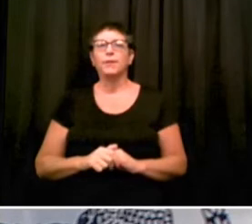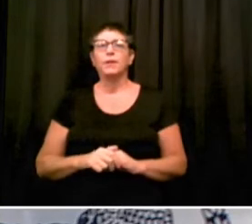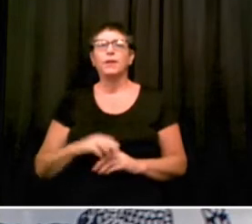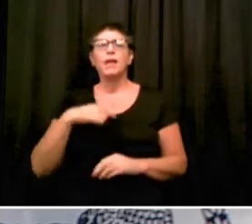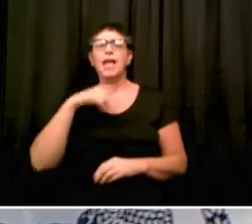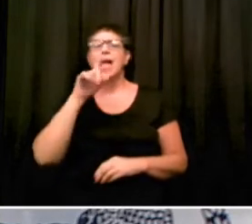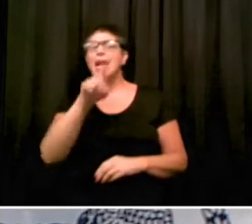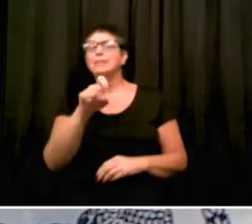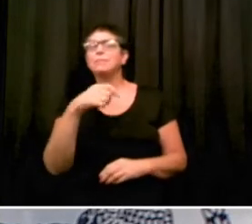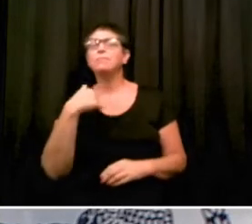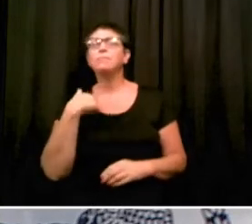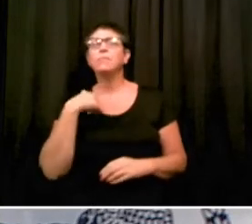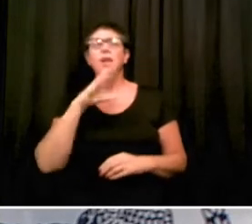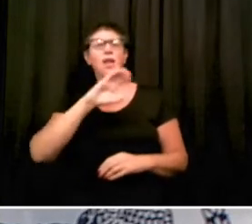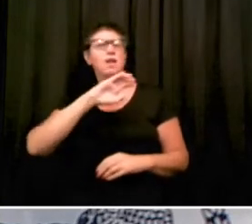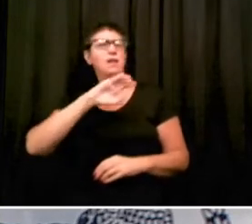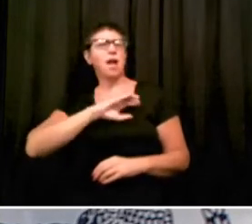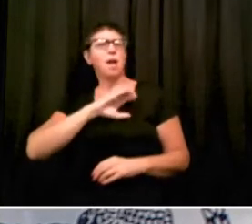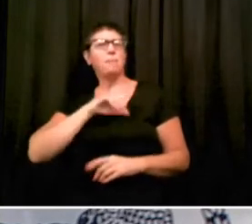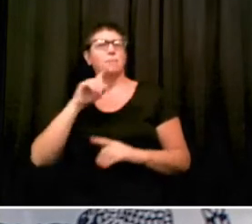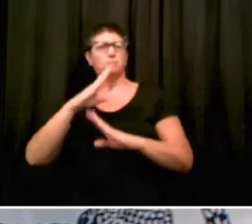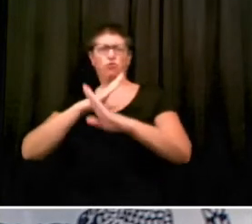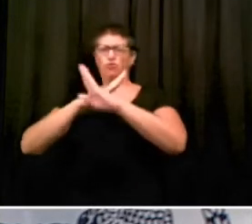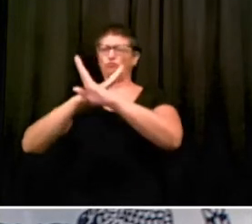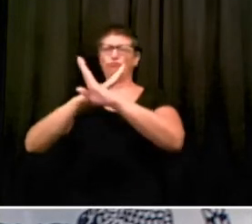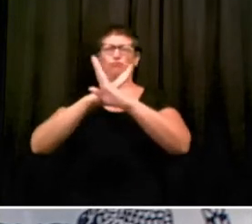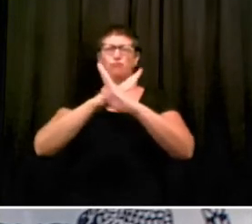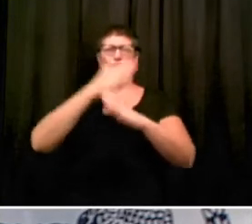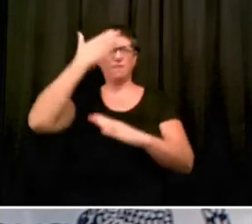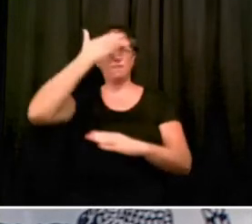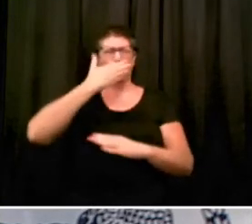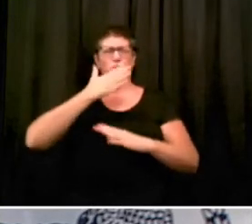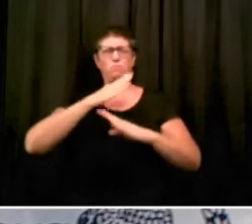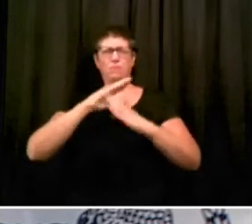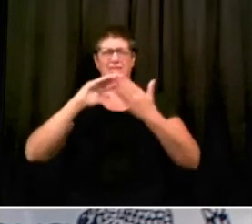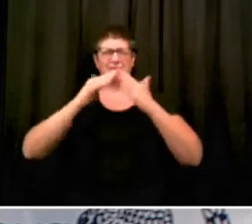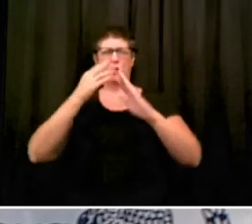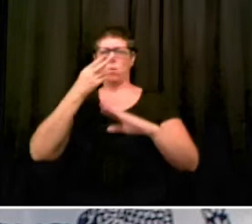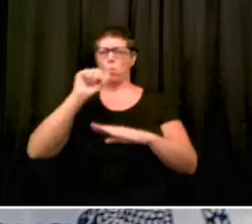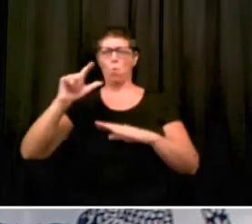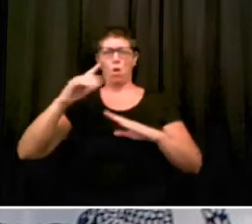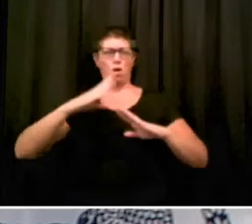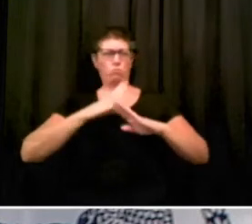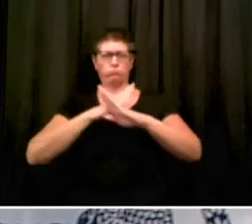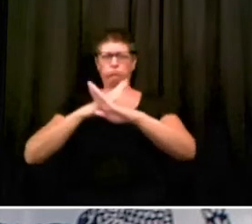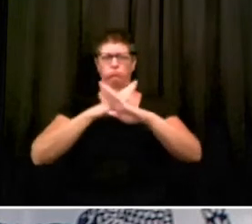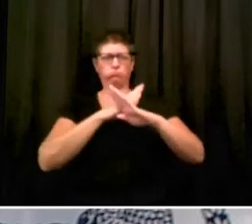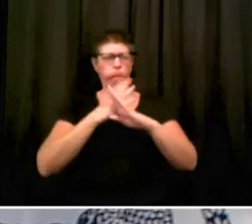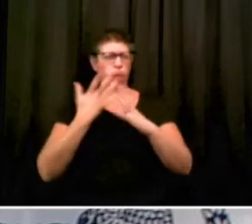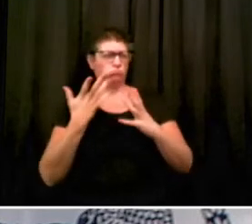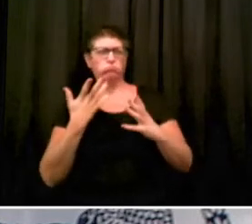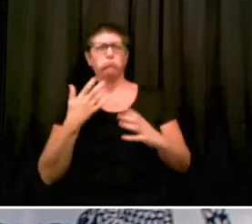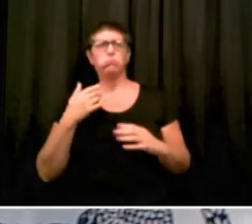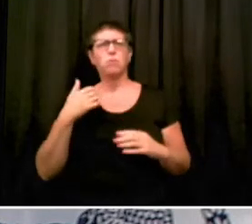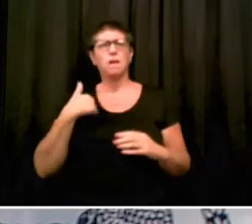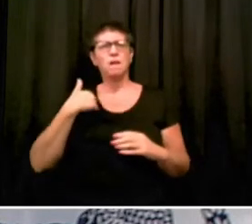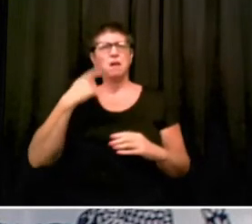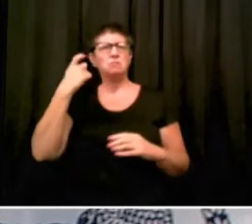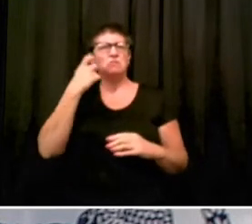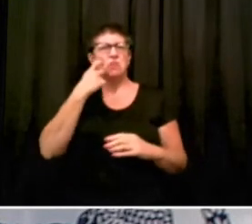but there were rows of barricades in front of Surrogates Court, Police Plaza, and the municipal